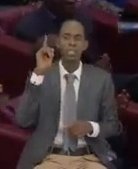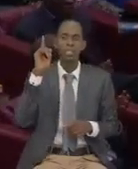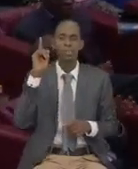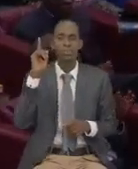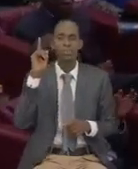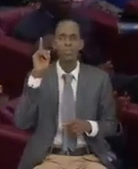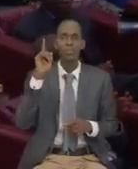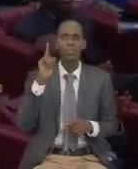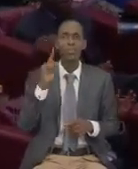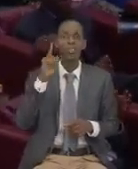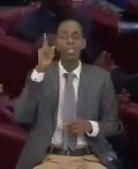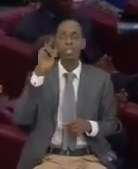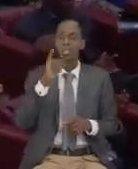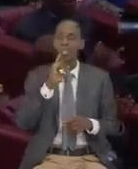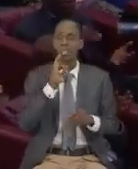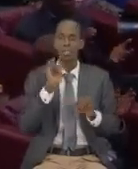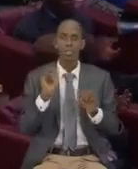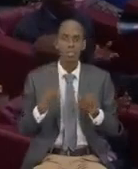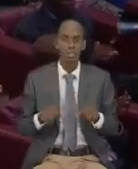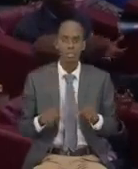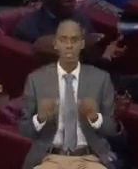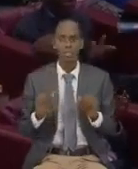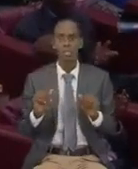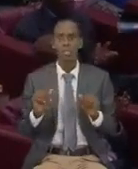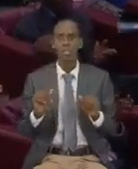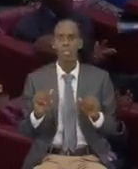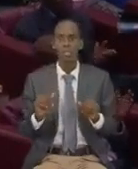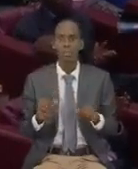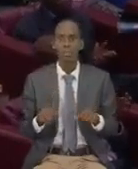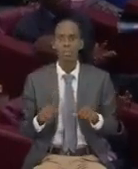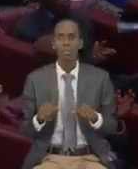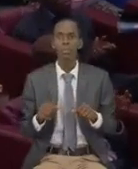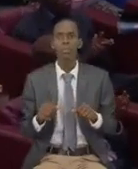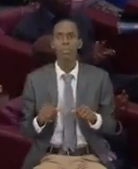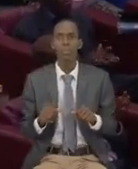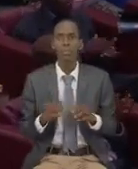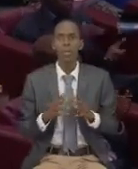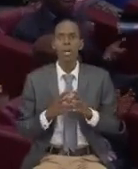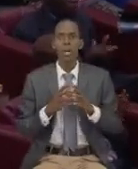him, trust in him.